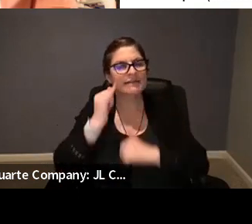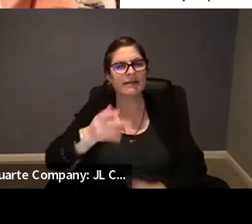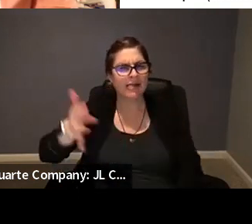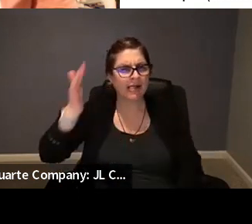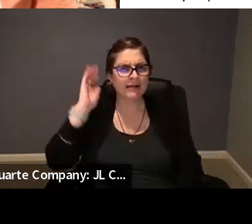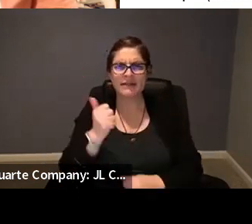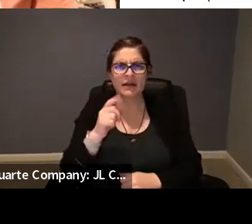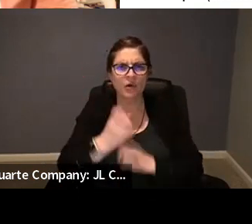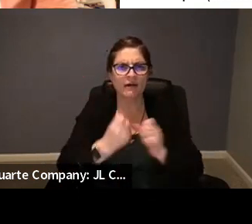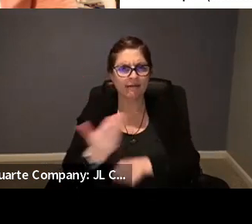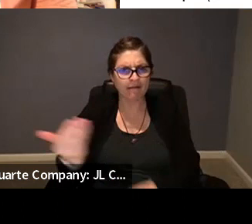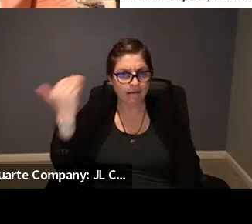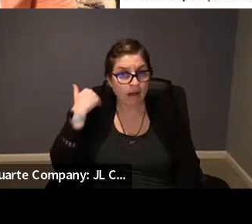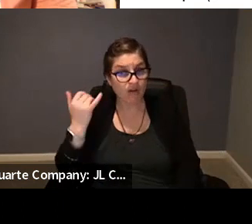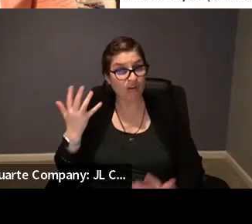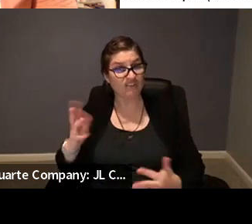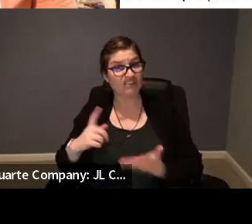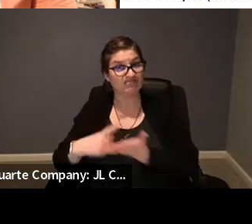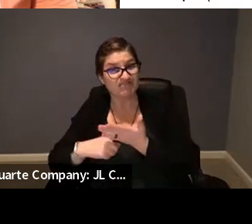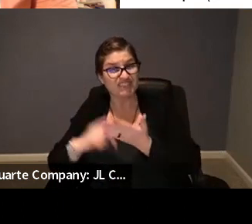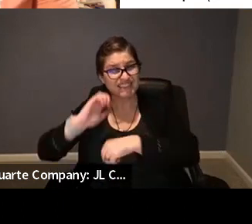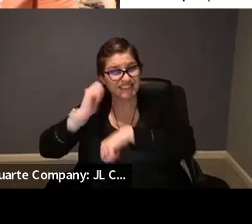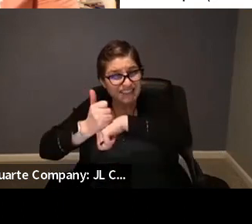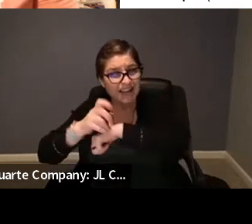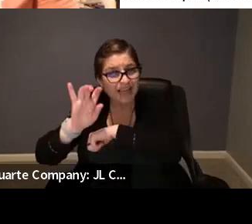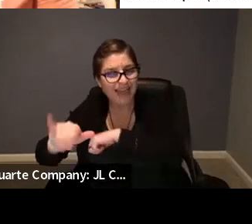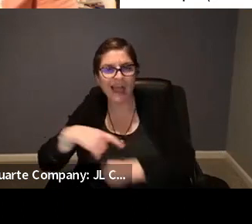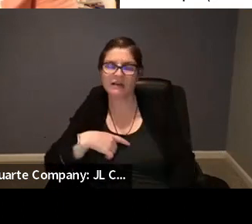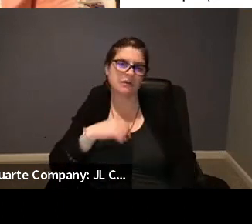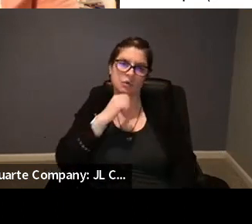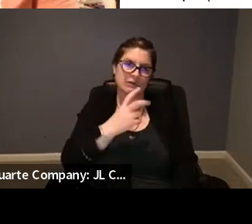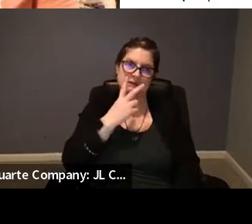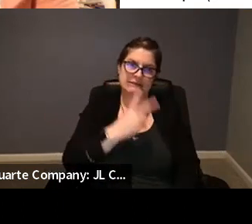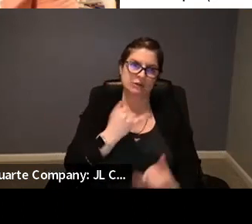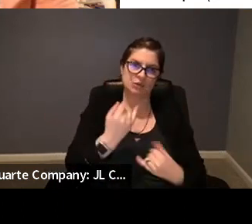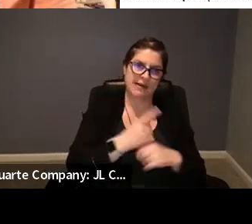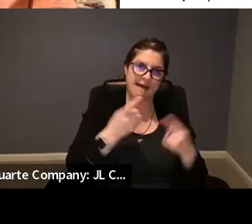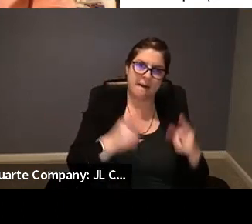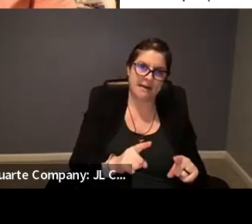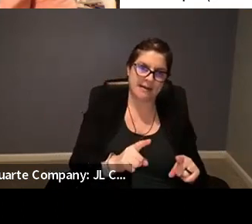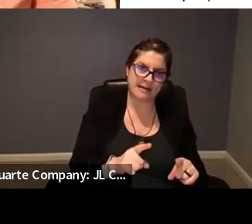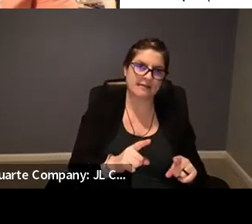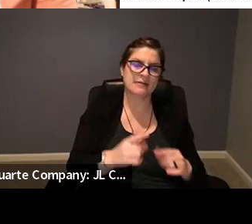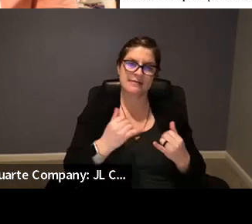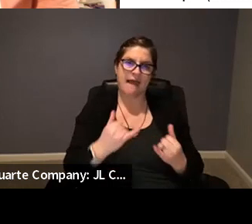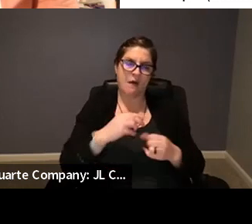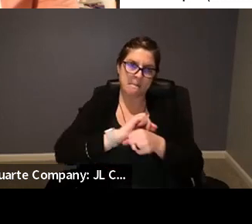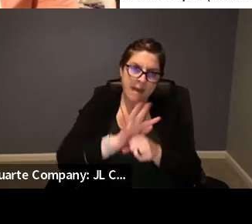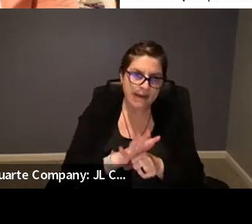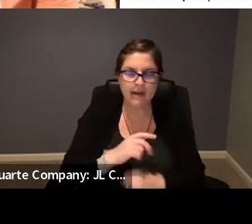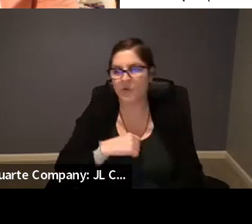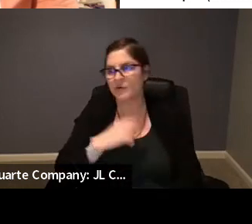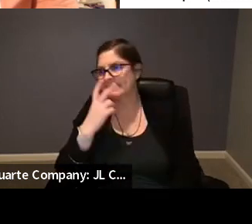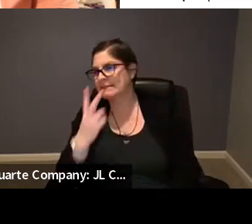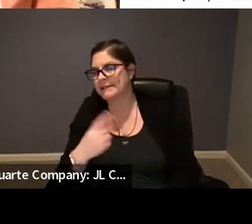ago, we wouldn't be seeing, you know, kind of like the mass casualty event that we've seen during the pandemic. We wouldn't see, you know,